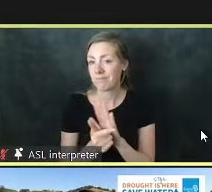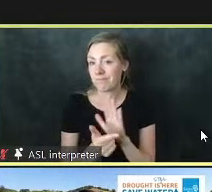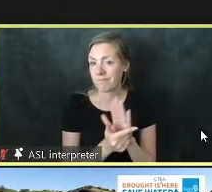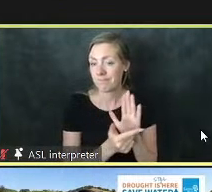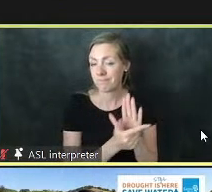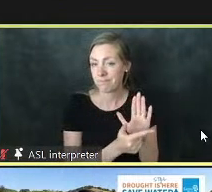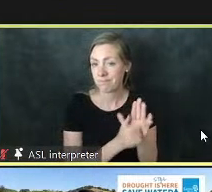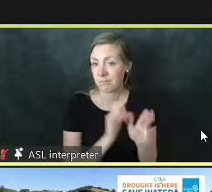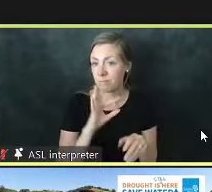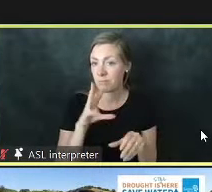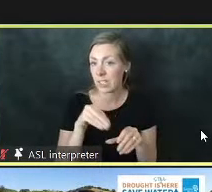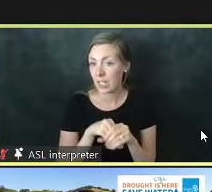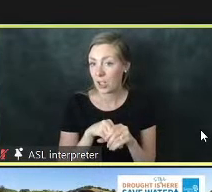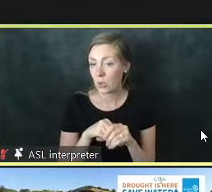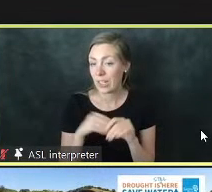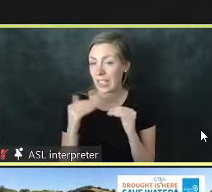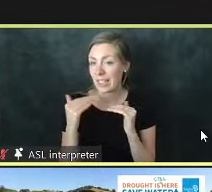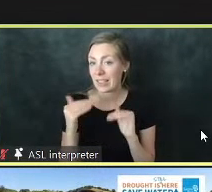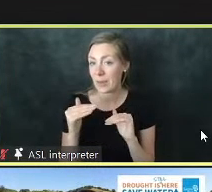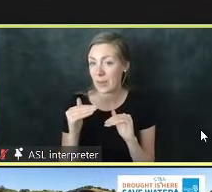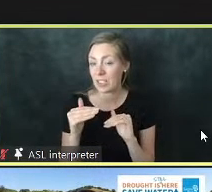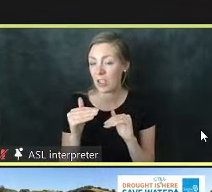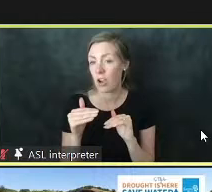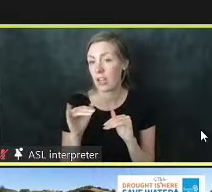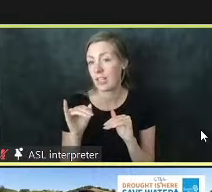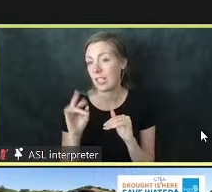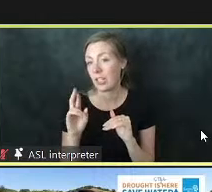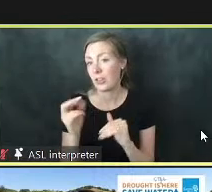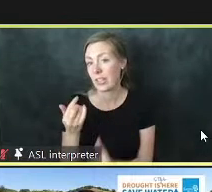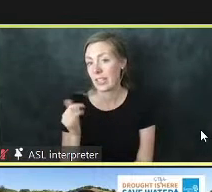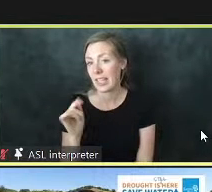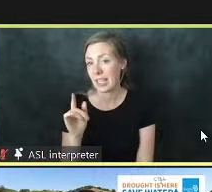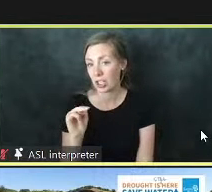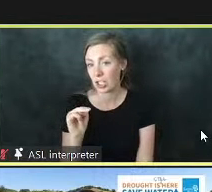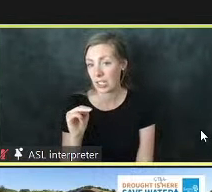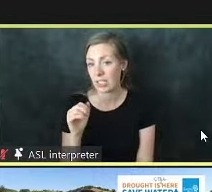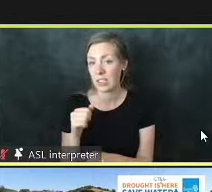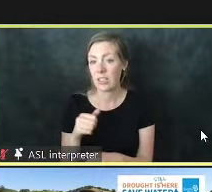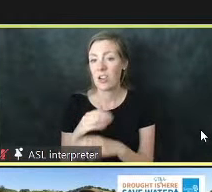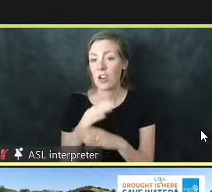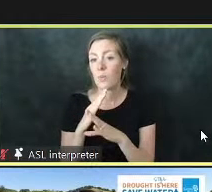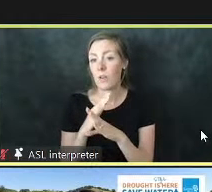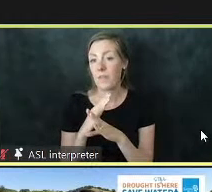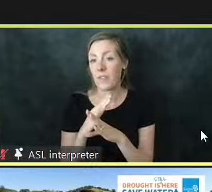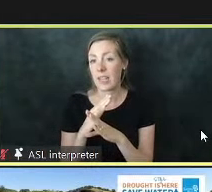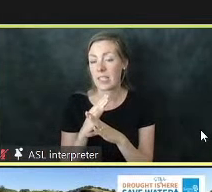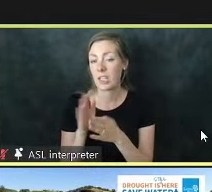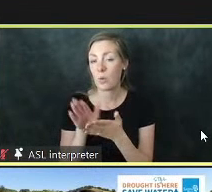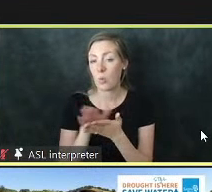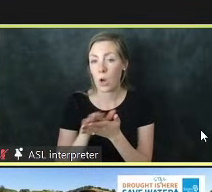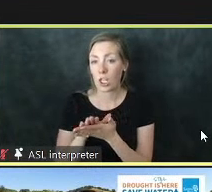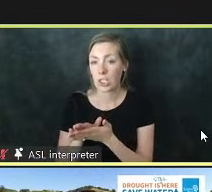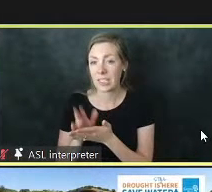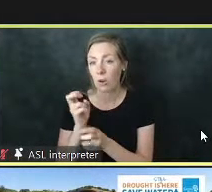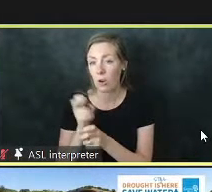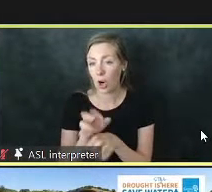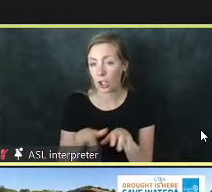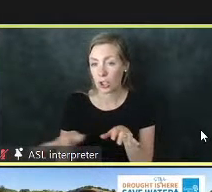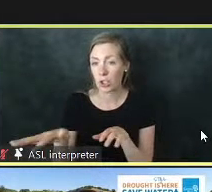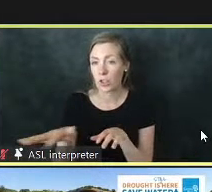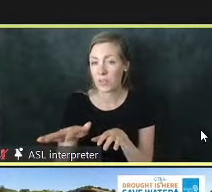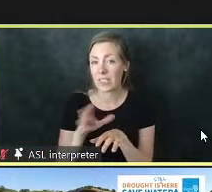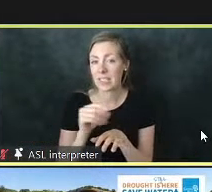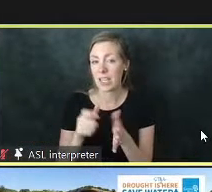prohibitions, including limits on irrigation, prohibidas preventing washing down hard para surfaces, prevenir as well as de